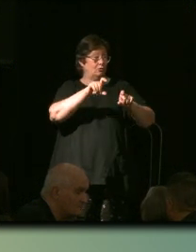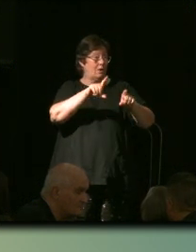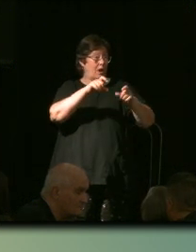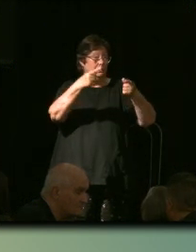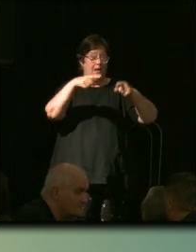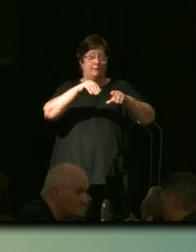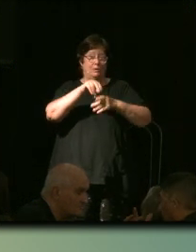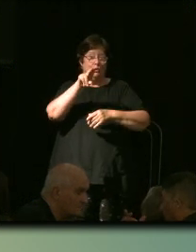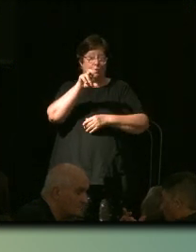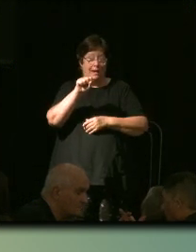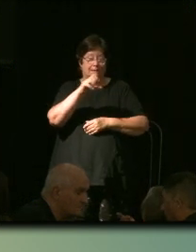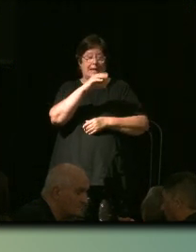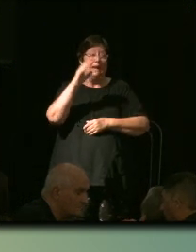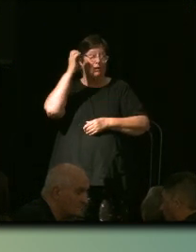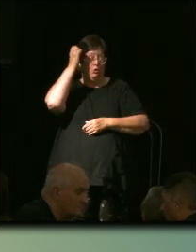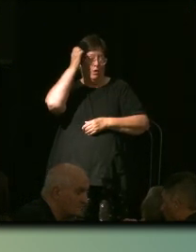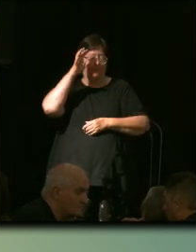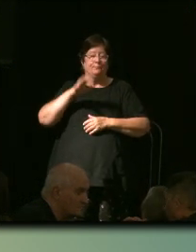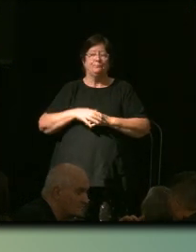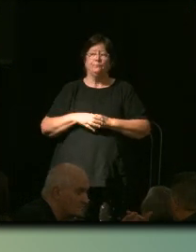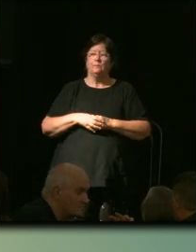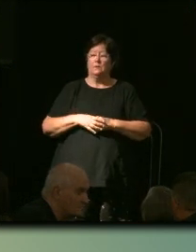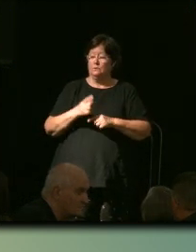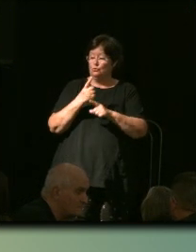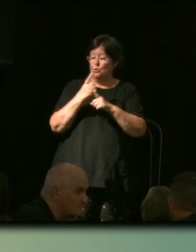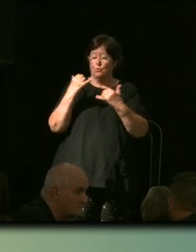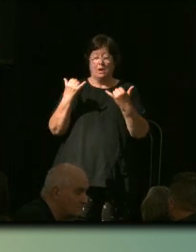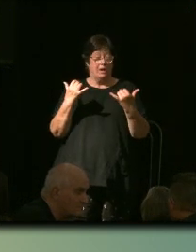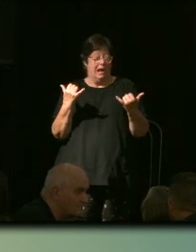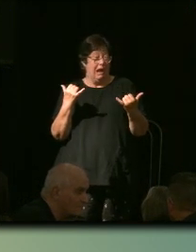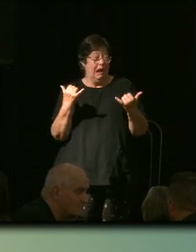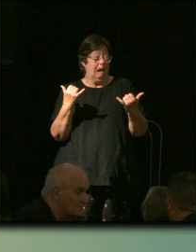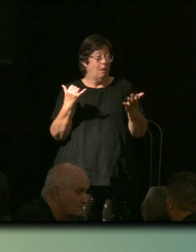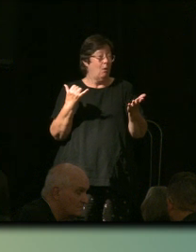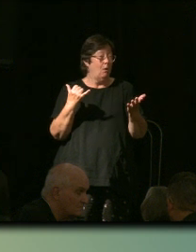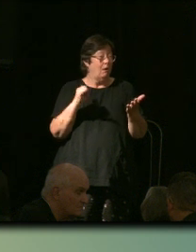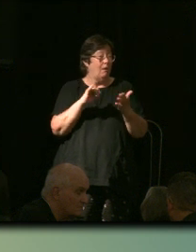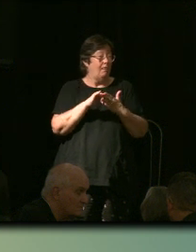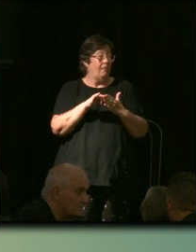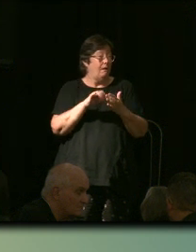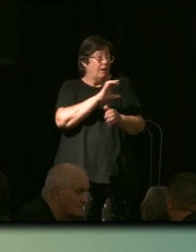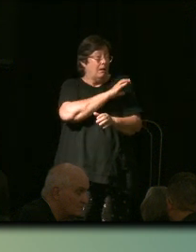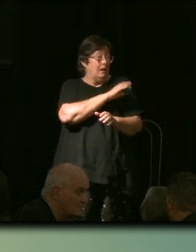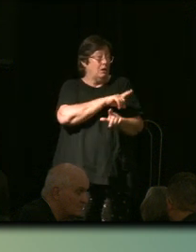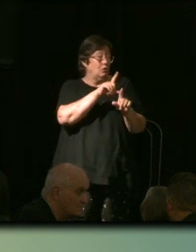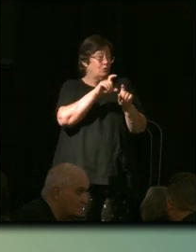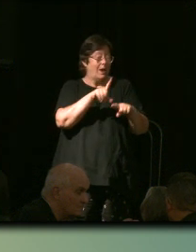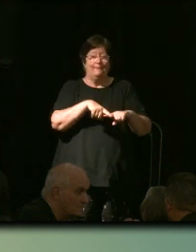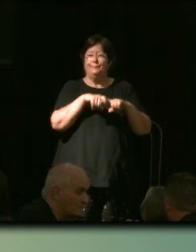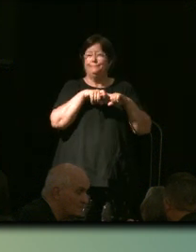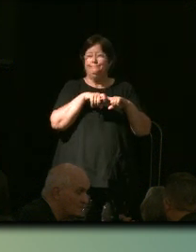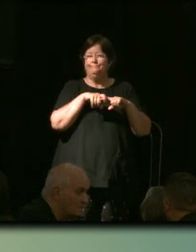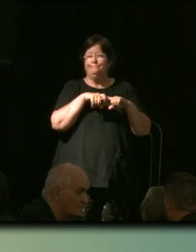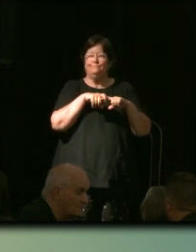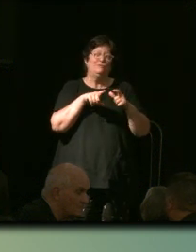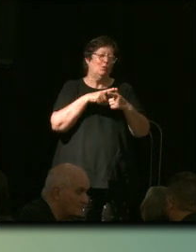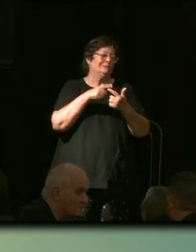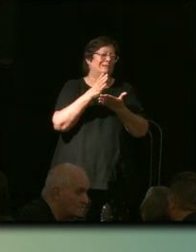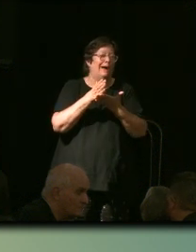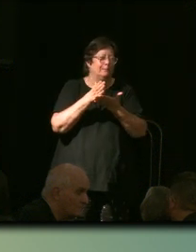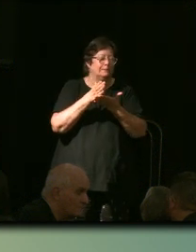United States and Europe, and right now, currently, the trial has been suspended or